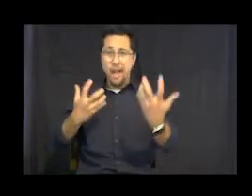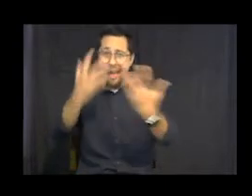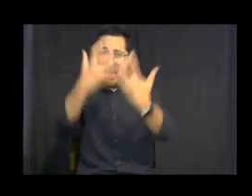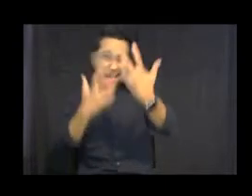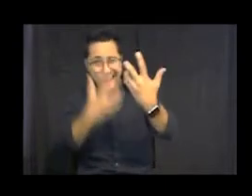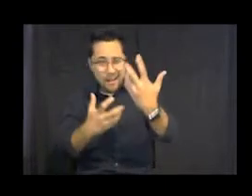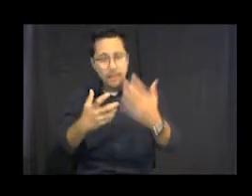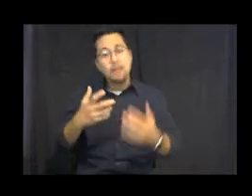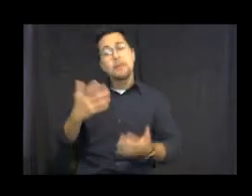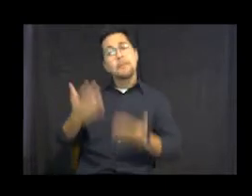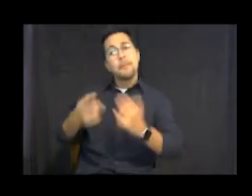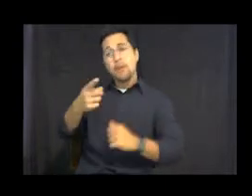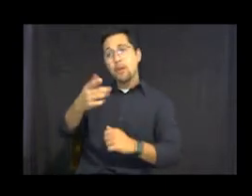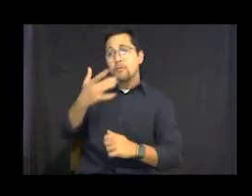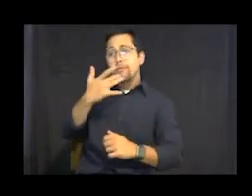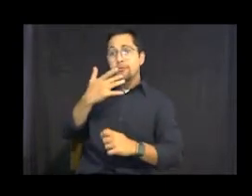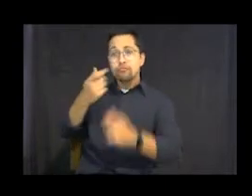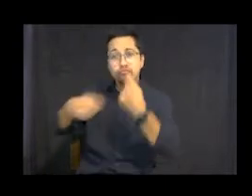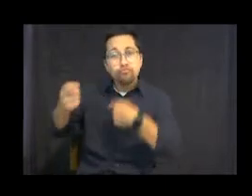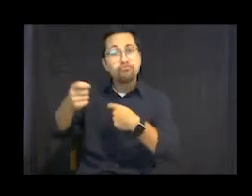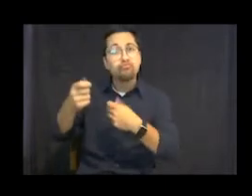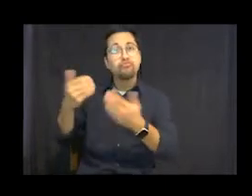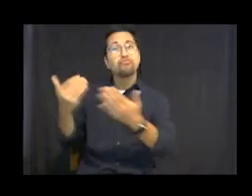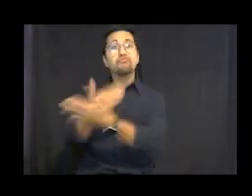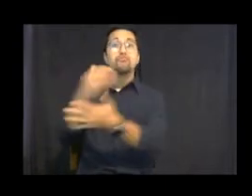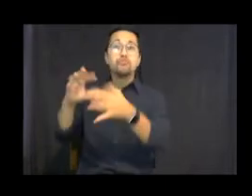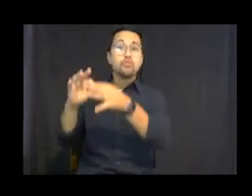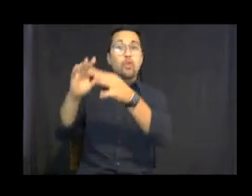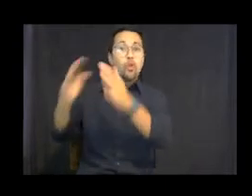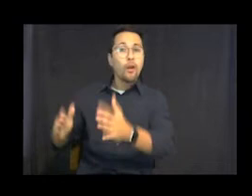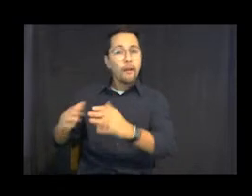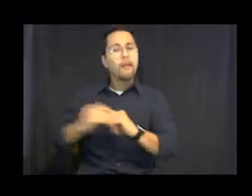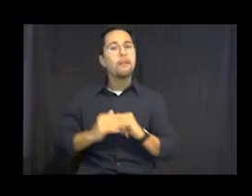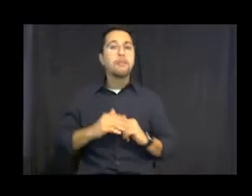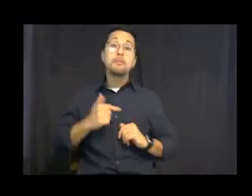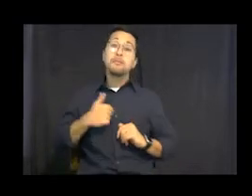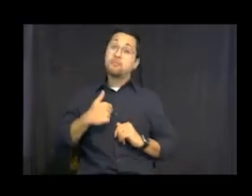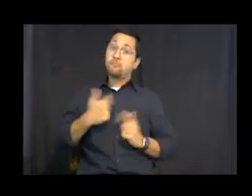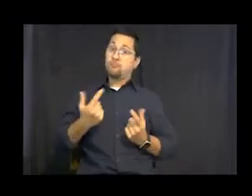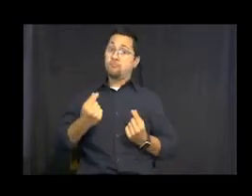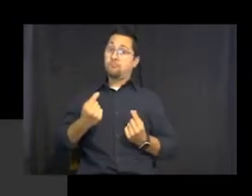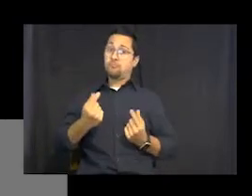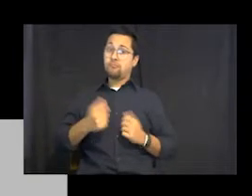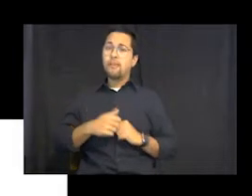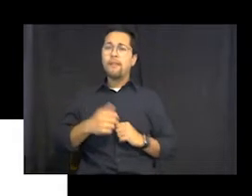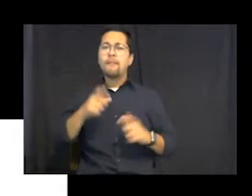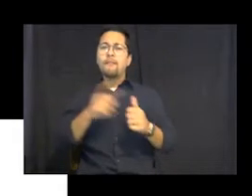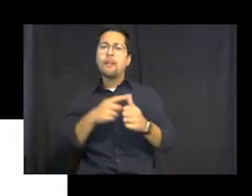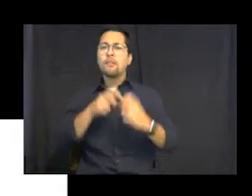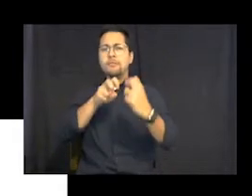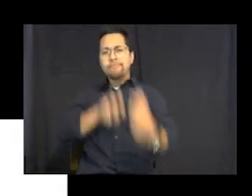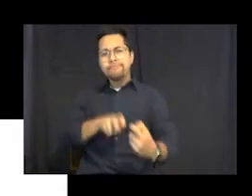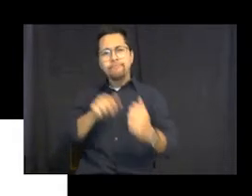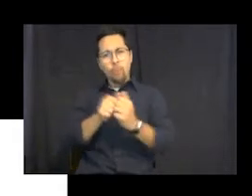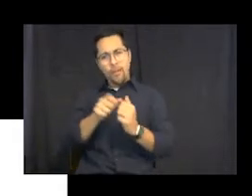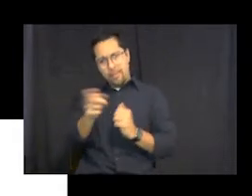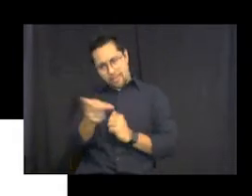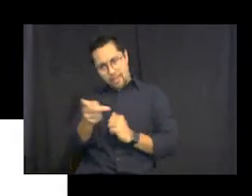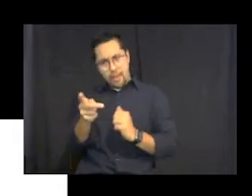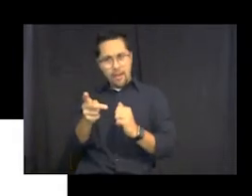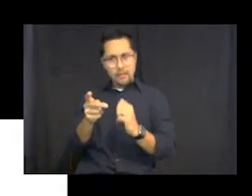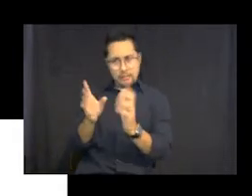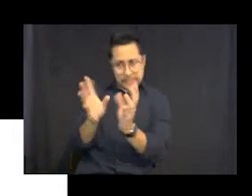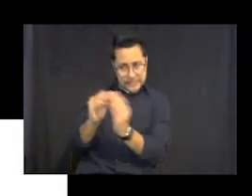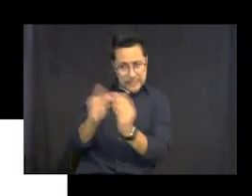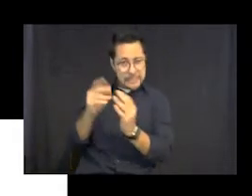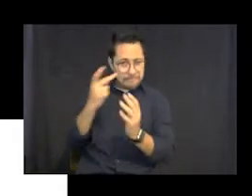happen and you want to change to have a new waiver support coordinator. So my recommendation to you is to first sit down and have a meeting with the support coordinator to see